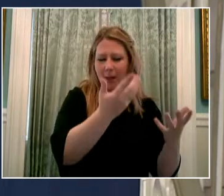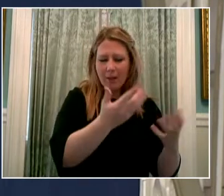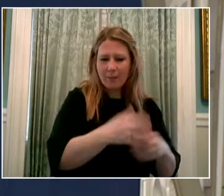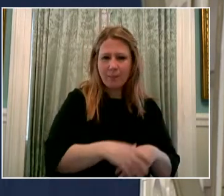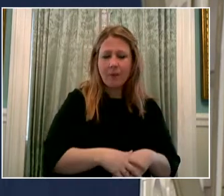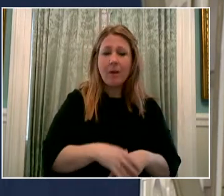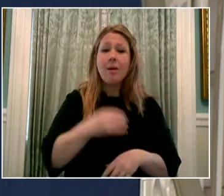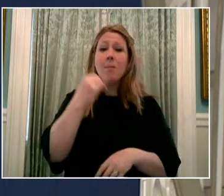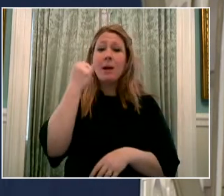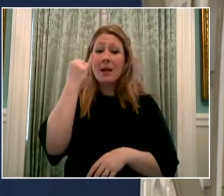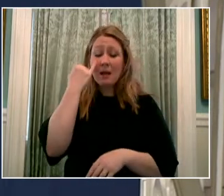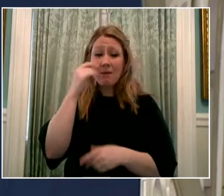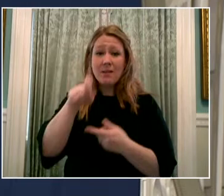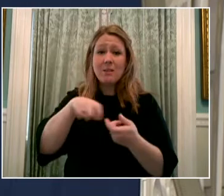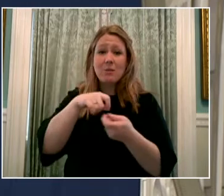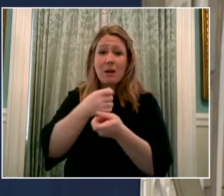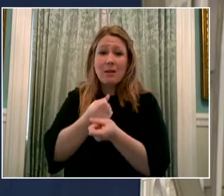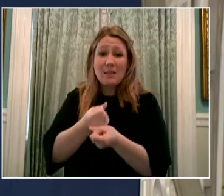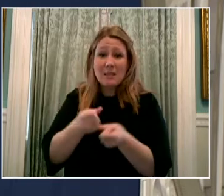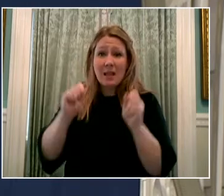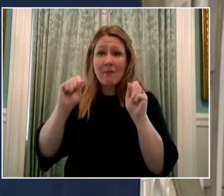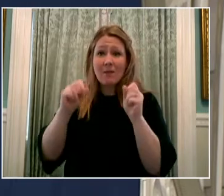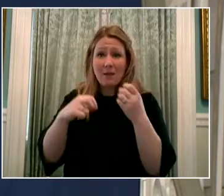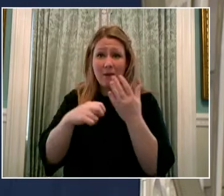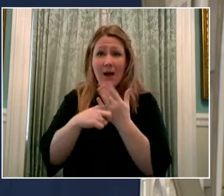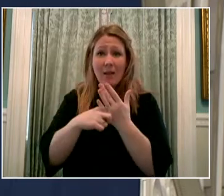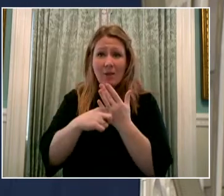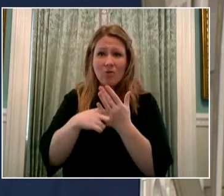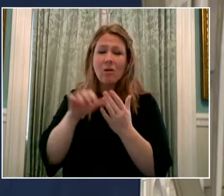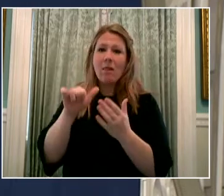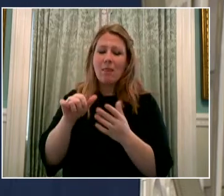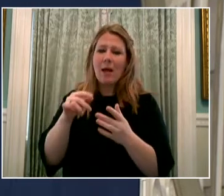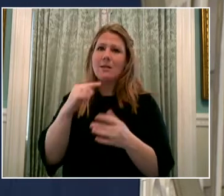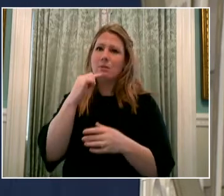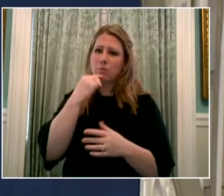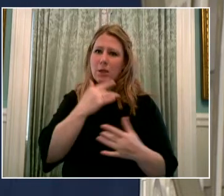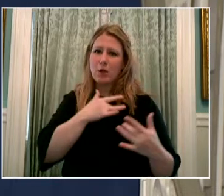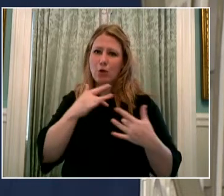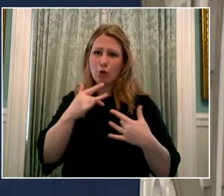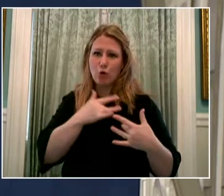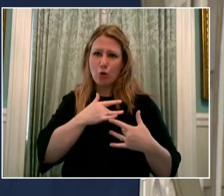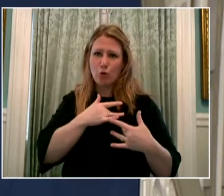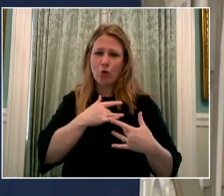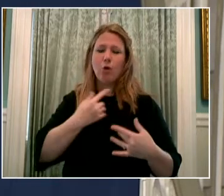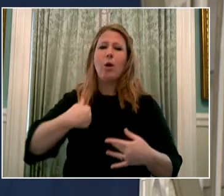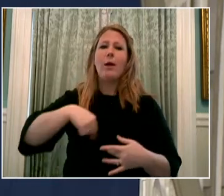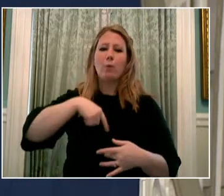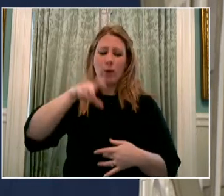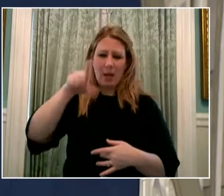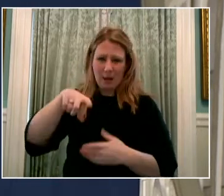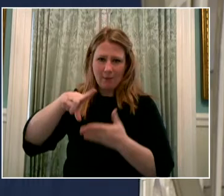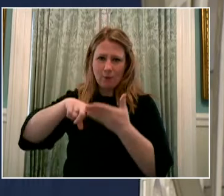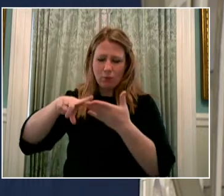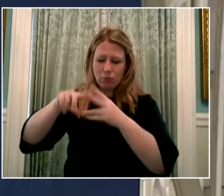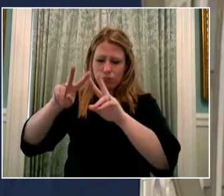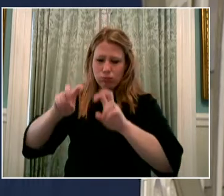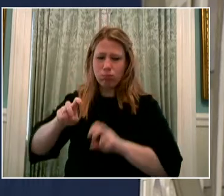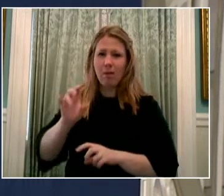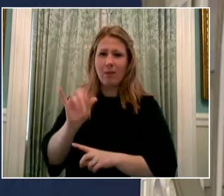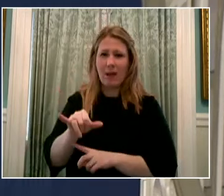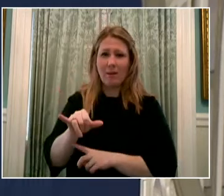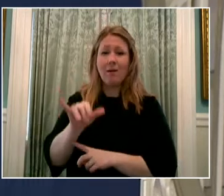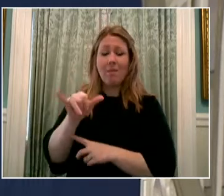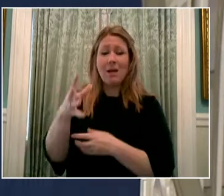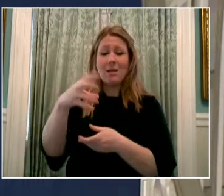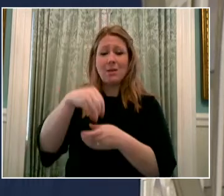violations is extremely concerning to me, and there should be a real checkup on that, and that is what is part of this entire